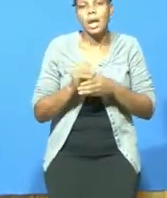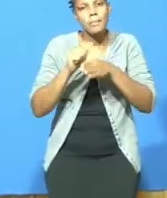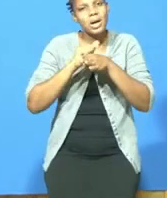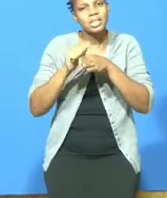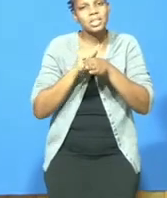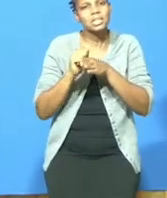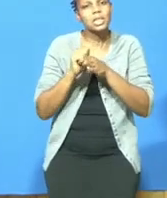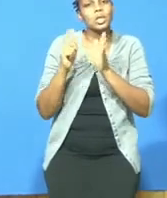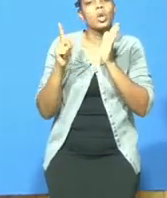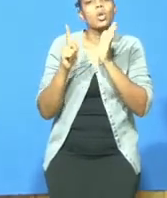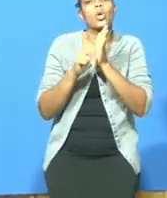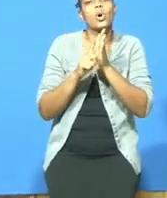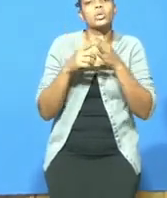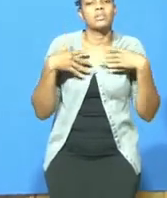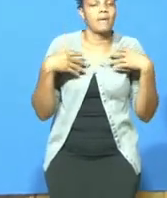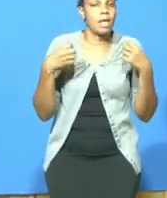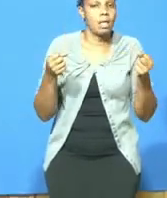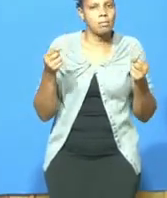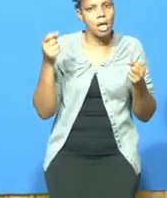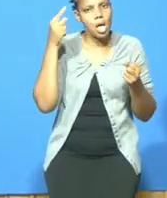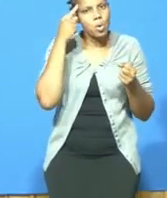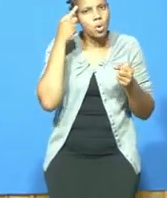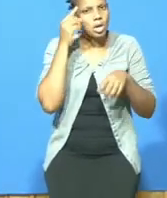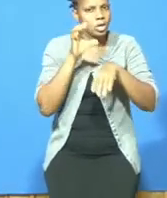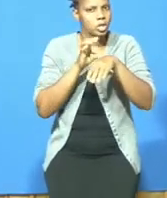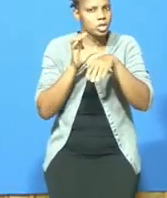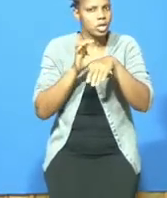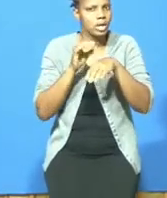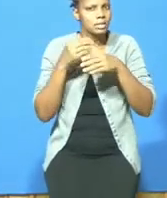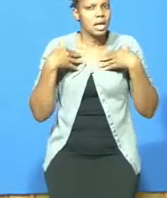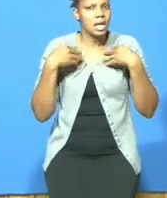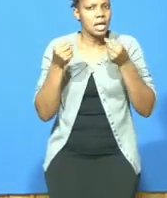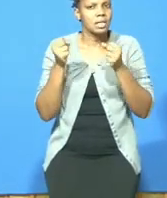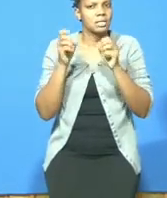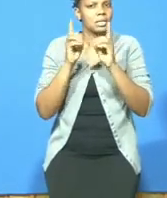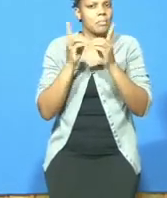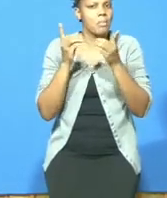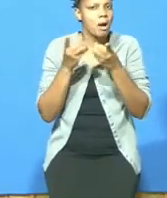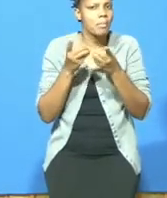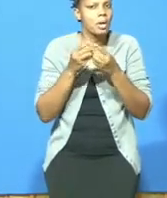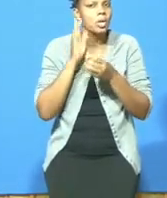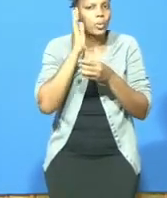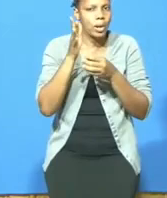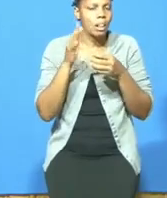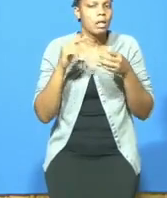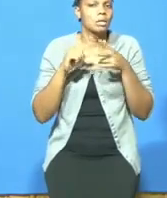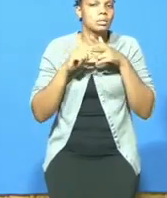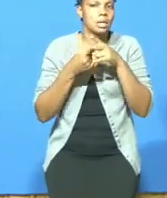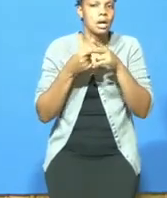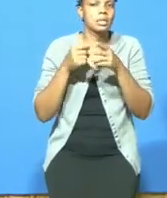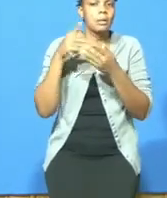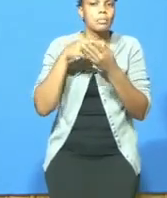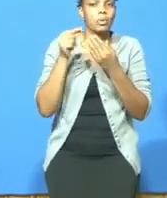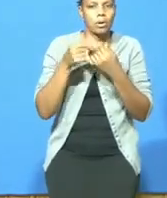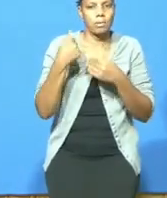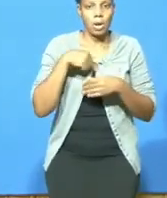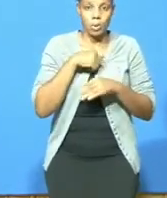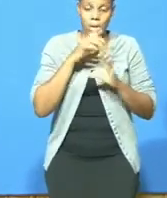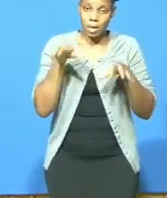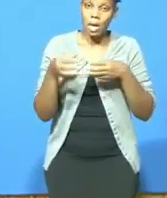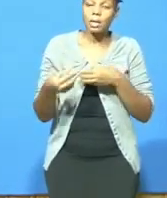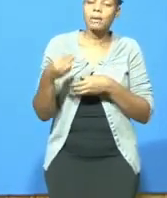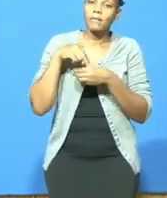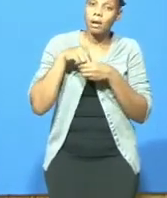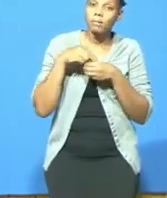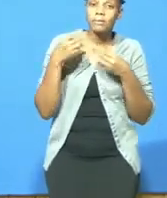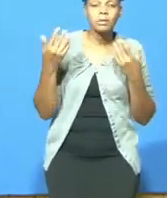know that the conference health department, you know, they're going to be rolling out a program that we can participate in,